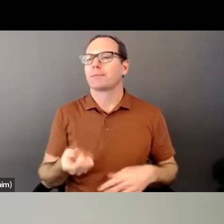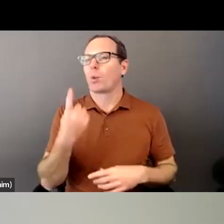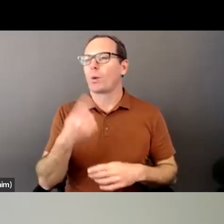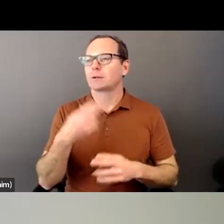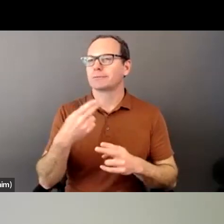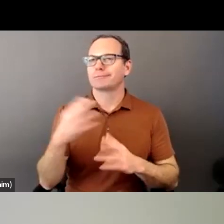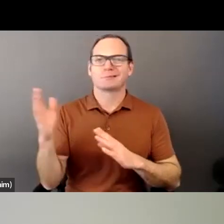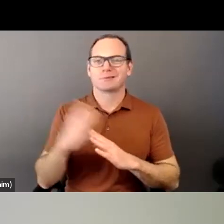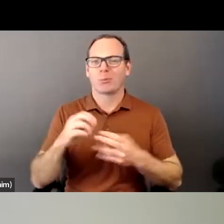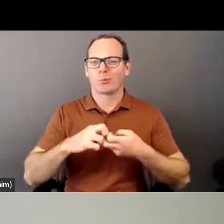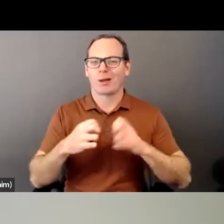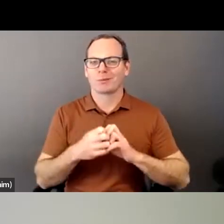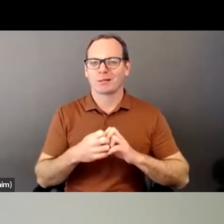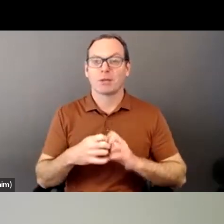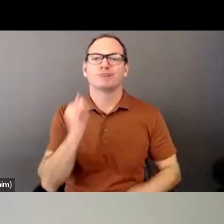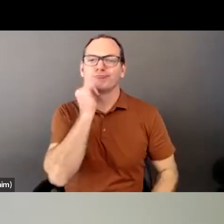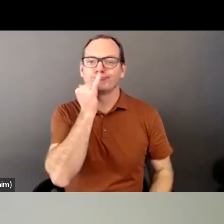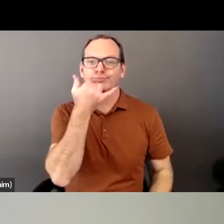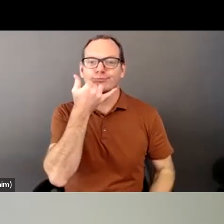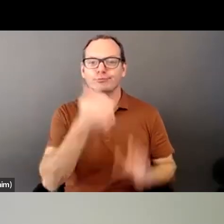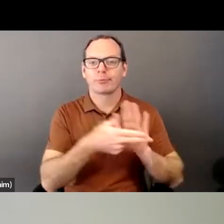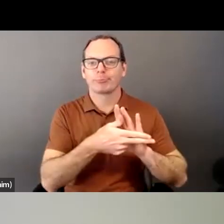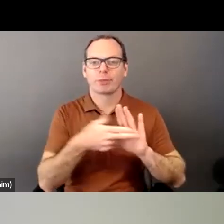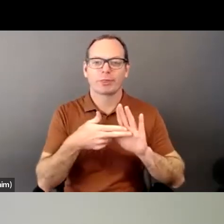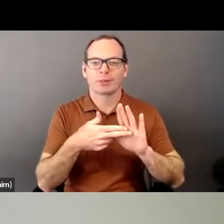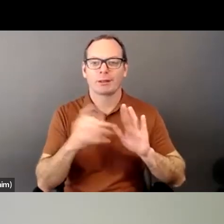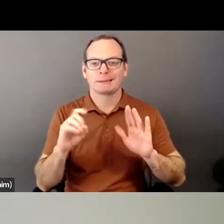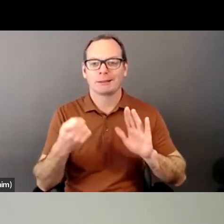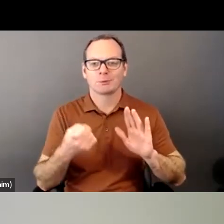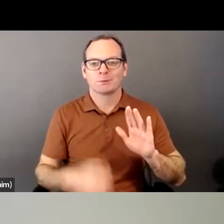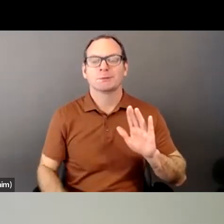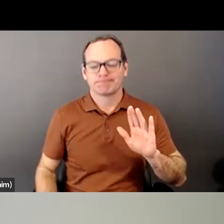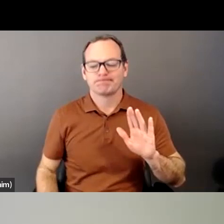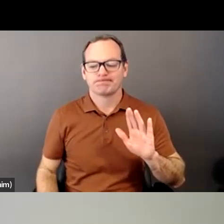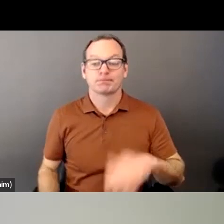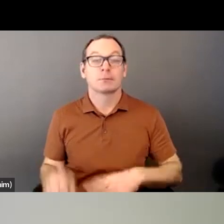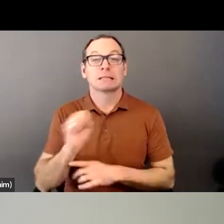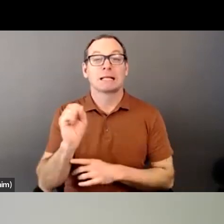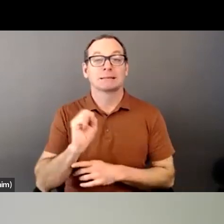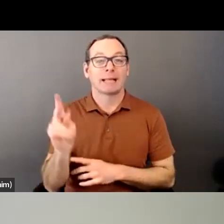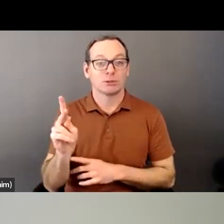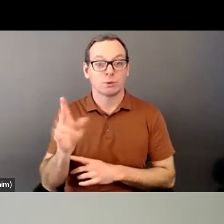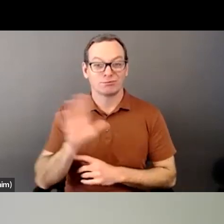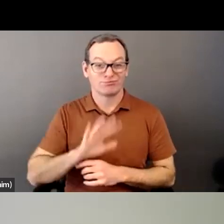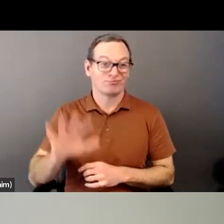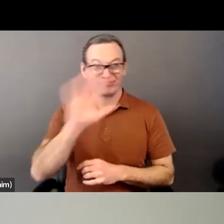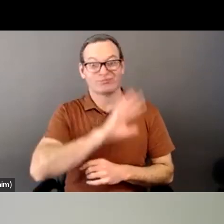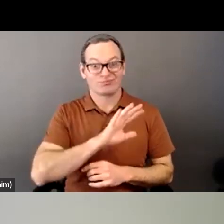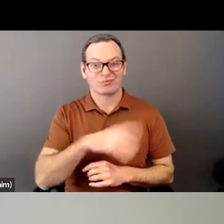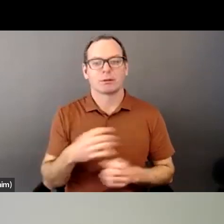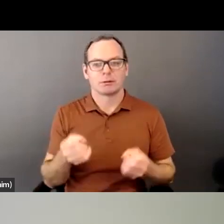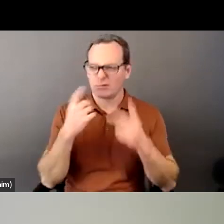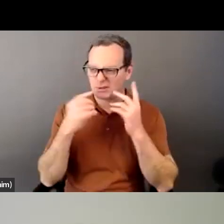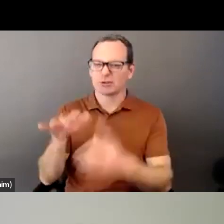misdiagnosis for us in Saskatchewan. So a lot of, they actually did a study, and what happened was we found that a lot of people were being